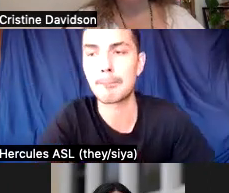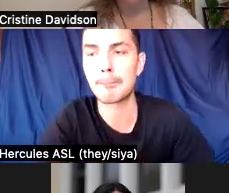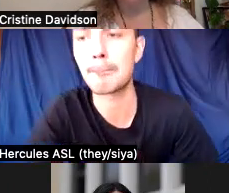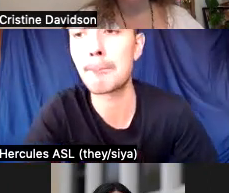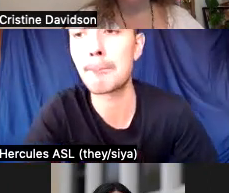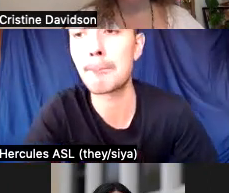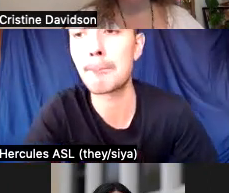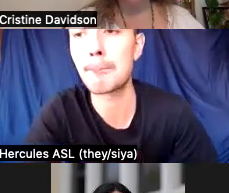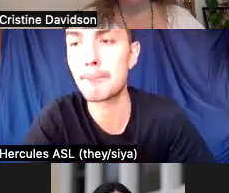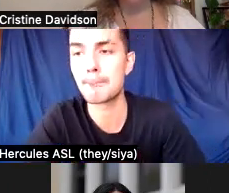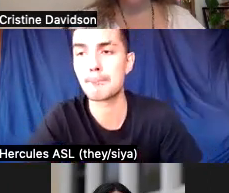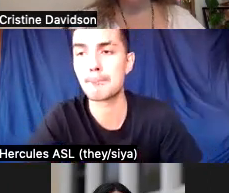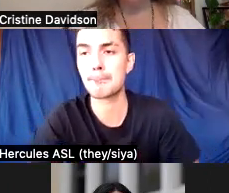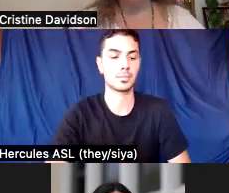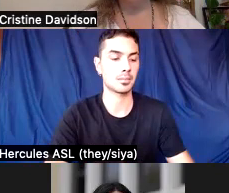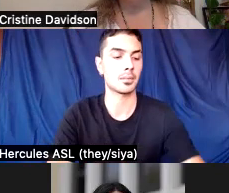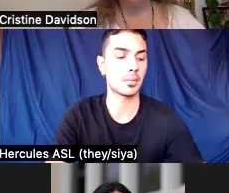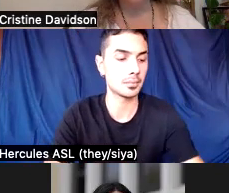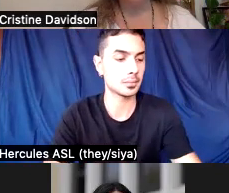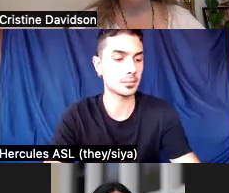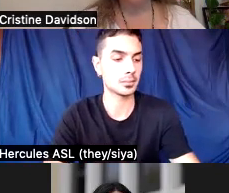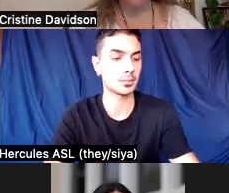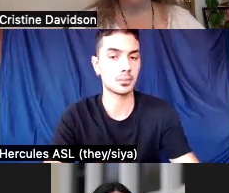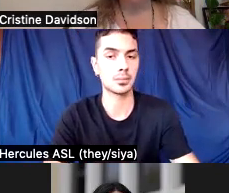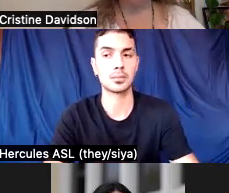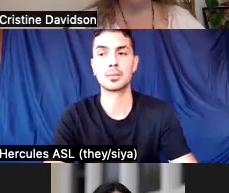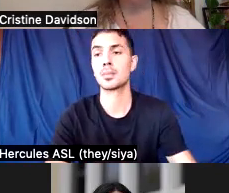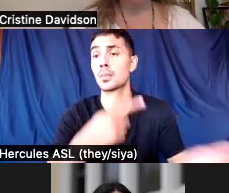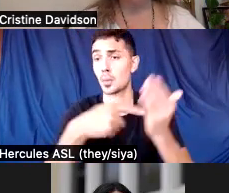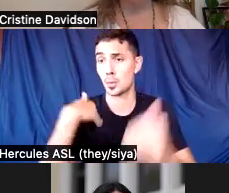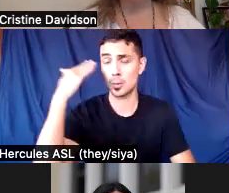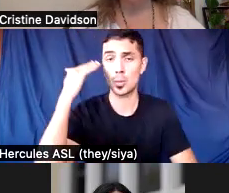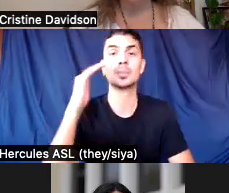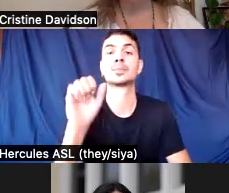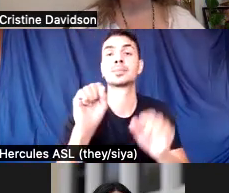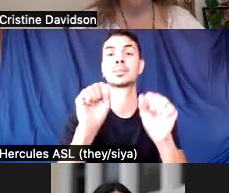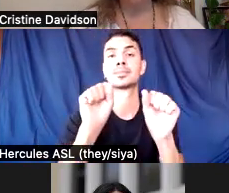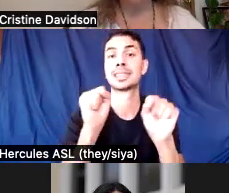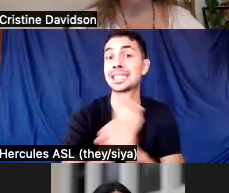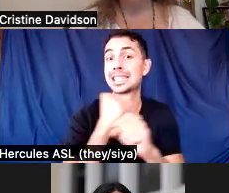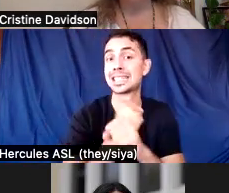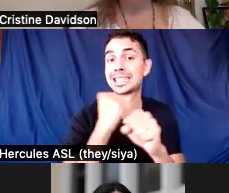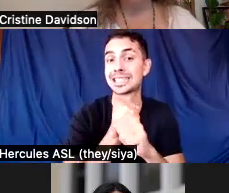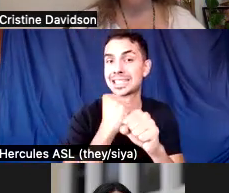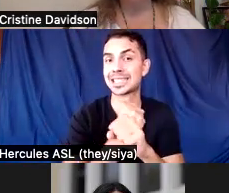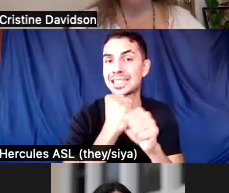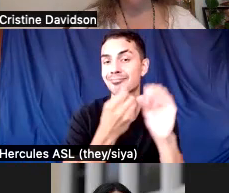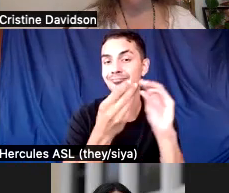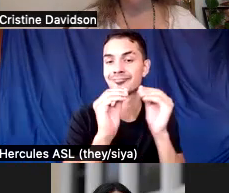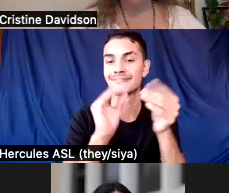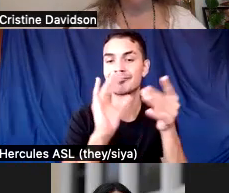So what we do know is that the statistics say that we almost always know the harm doer,